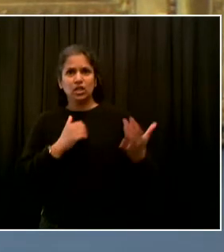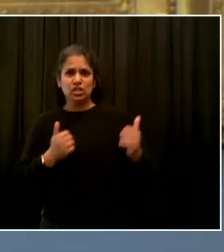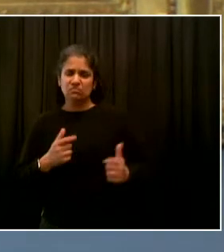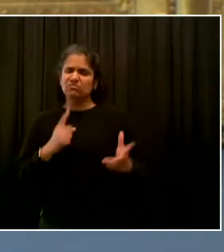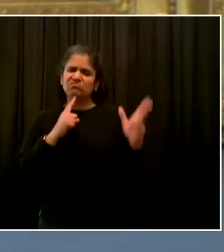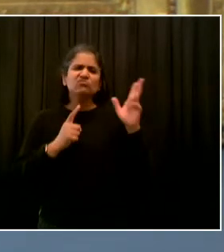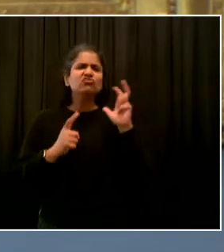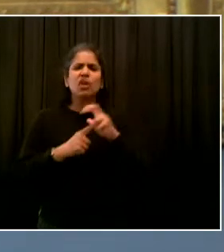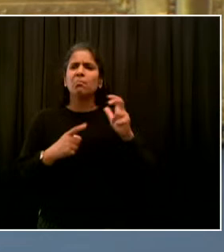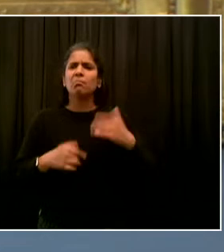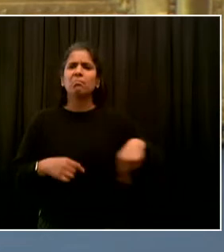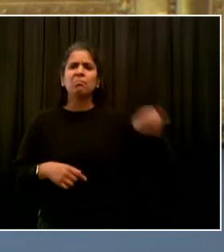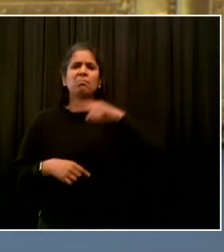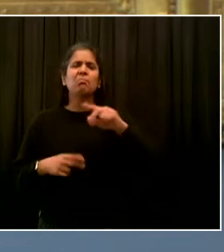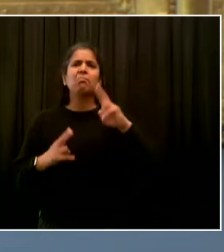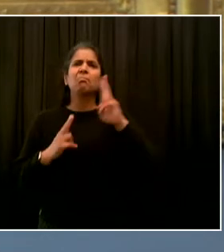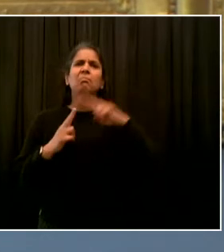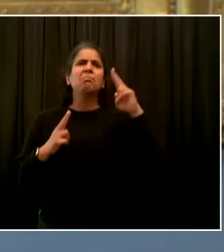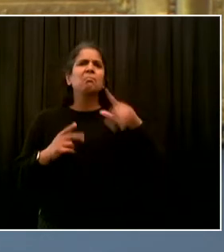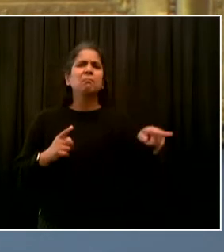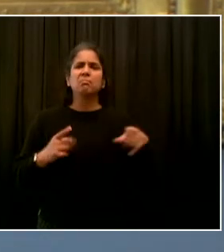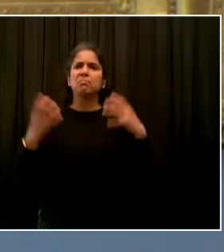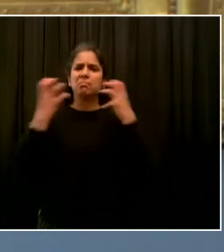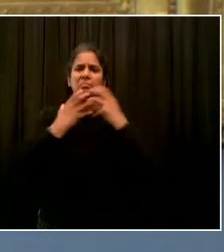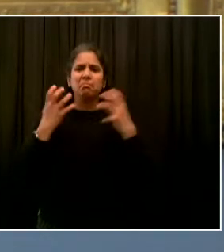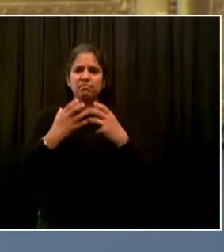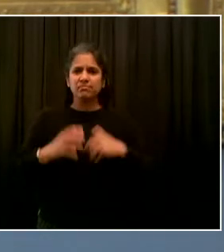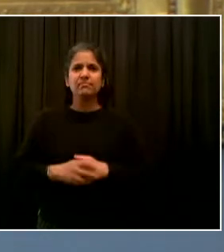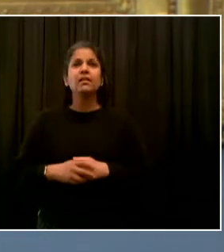thank him as well.